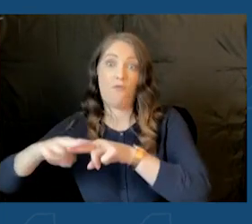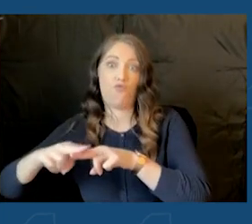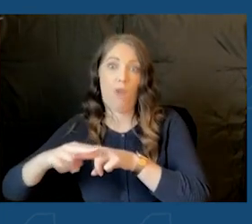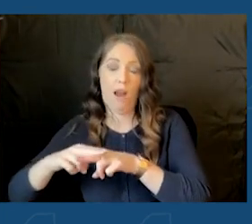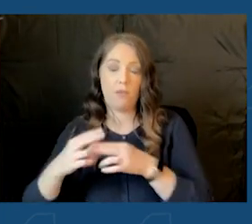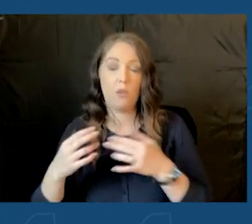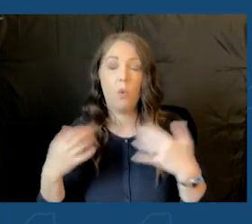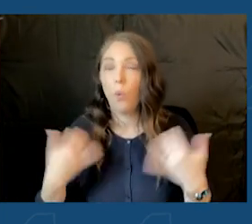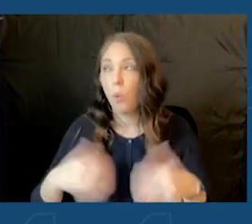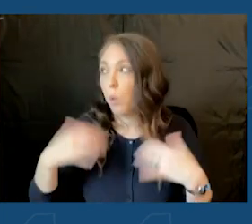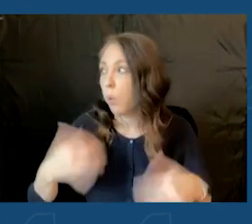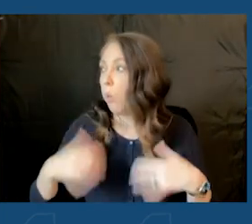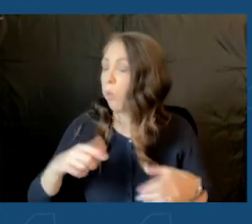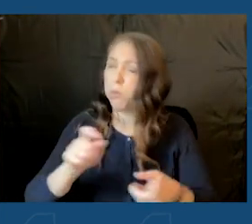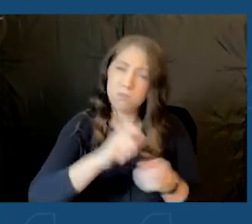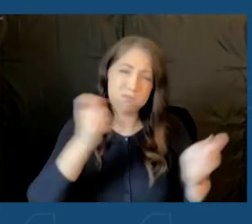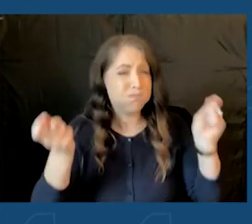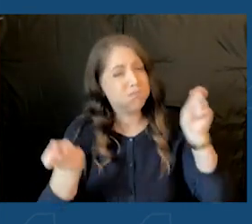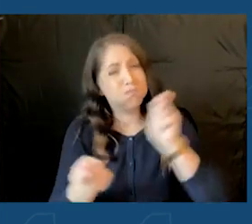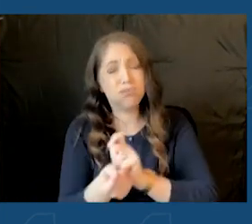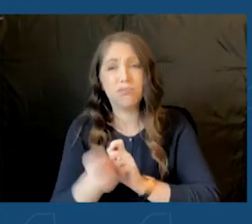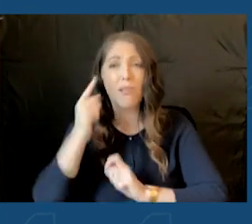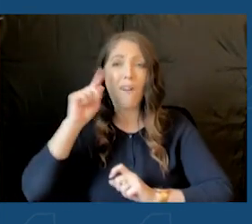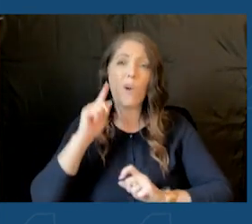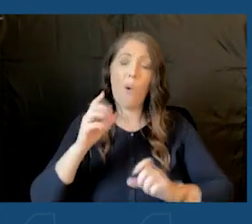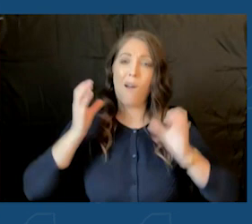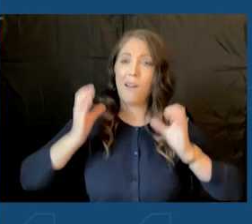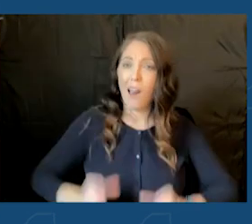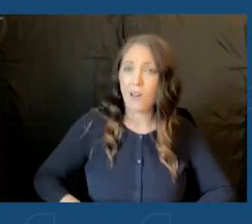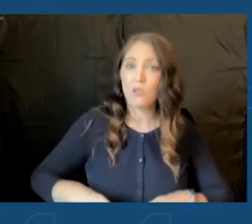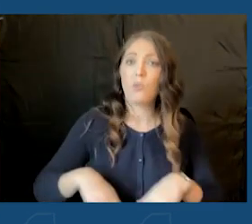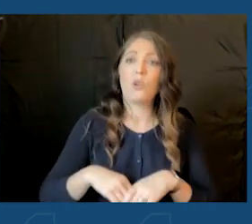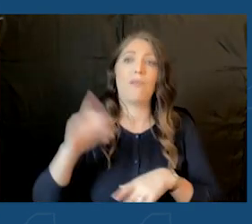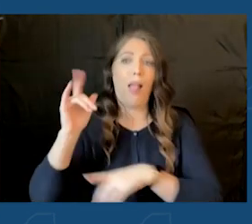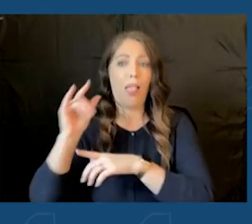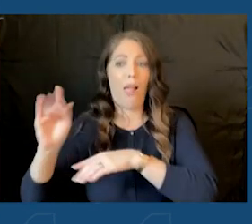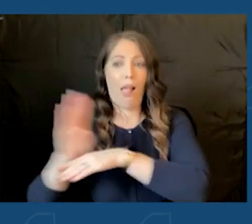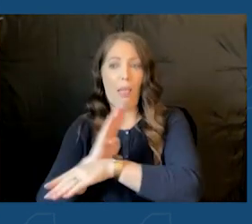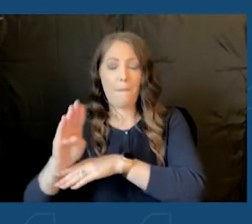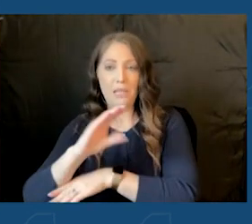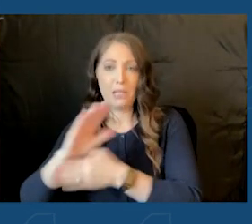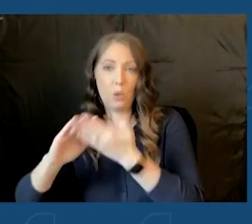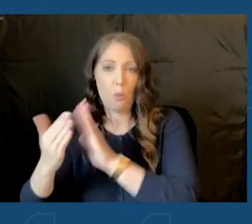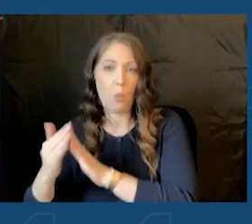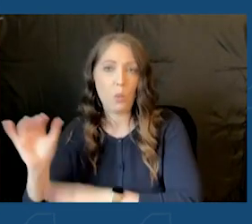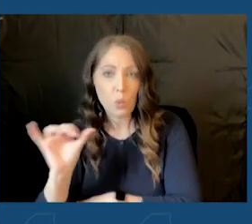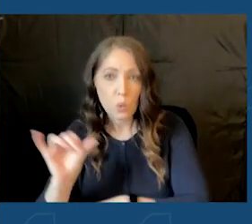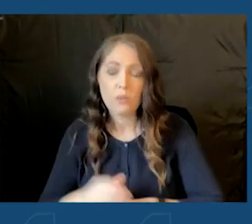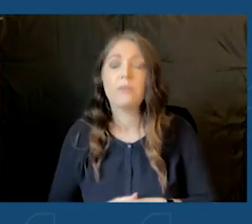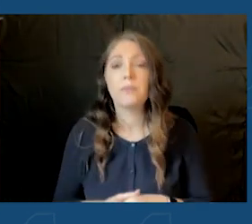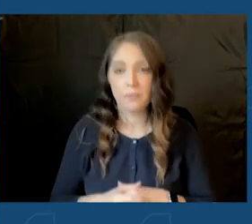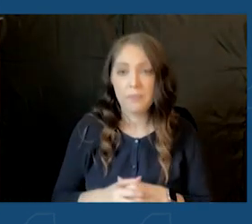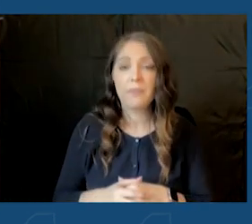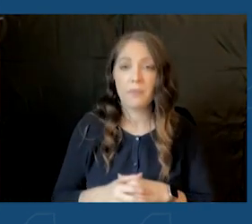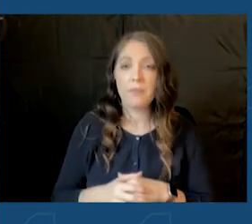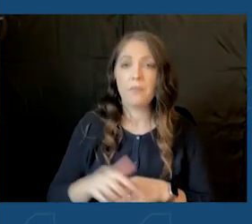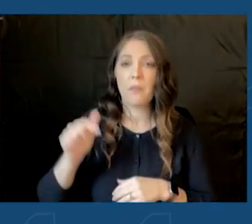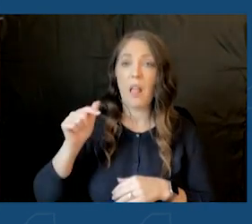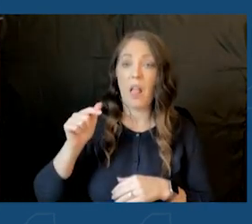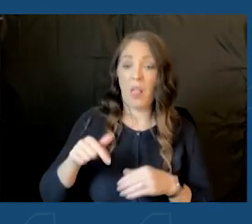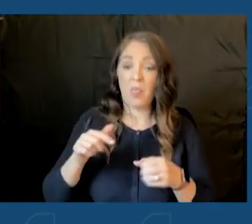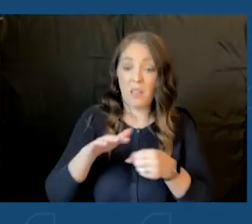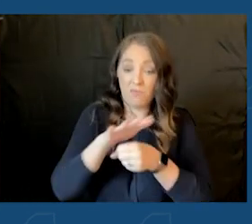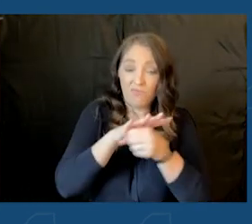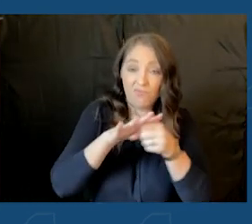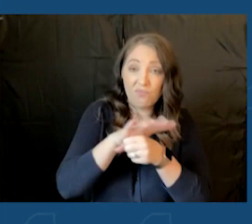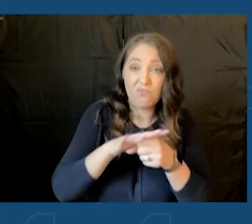a game changer for our customers and for the Long Island business community. This part of Nassau County is a wonderful